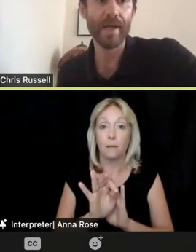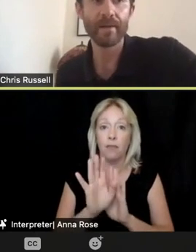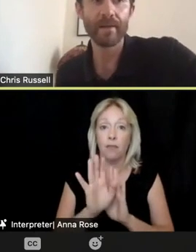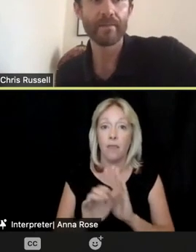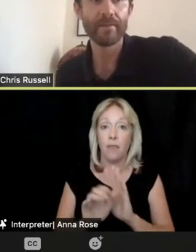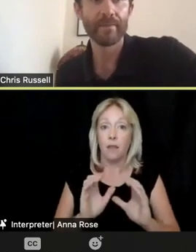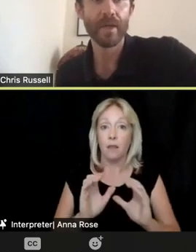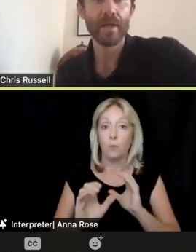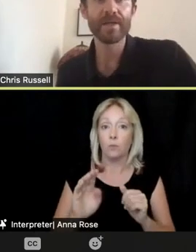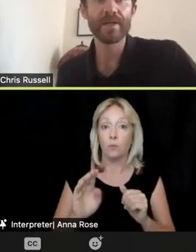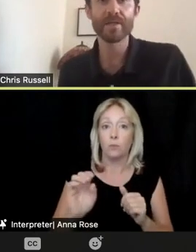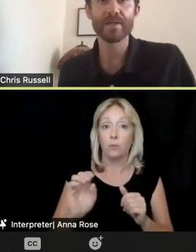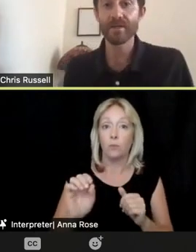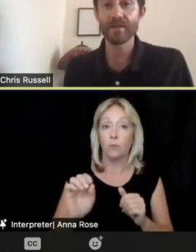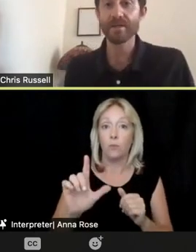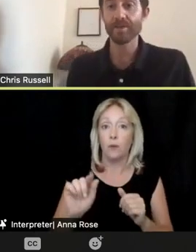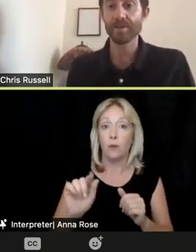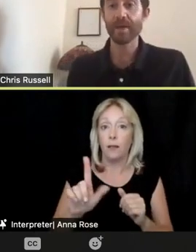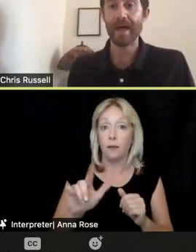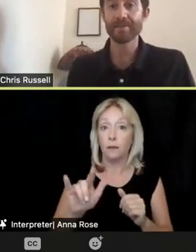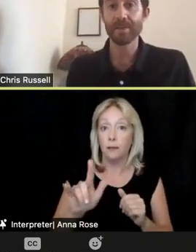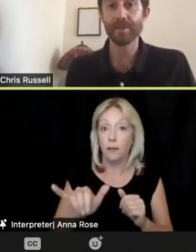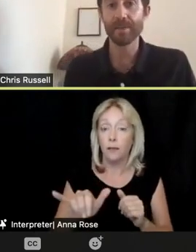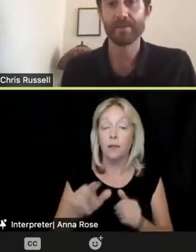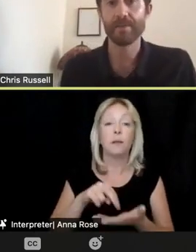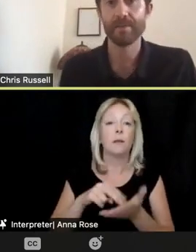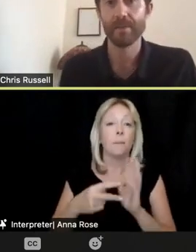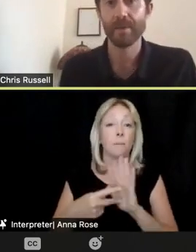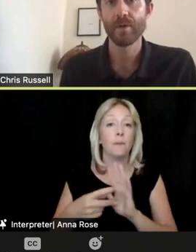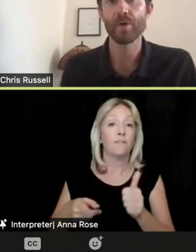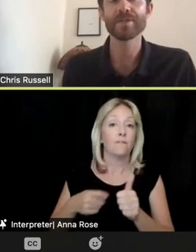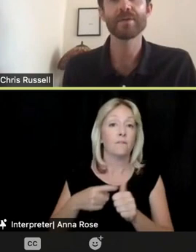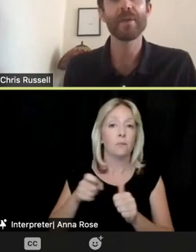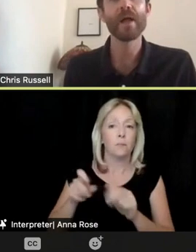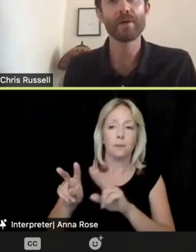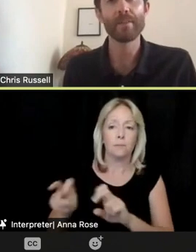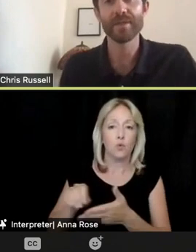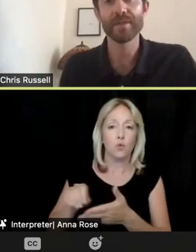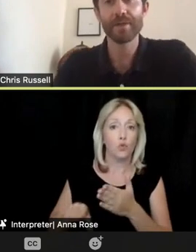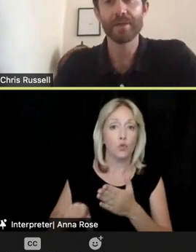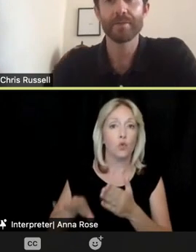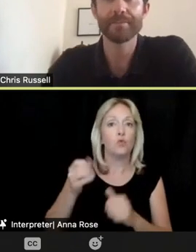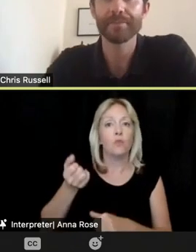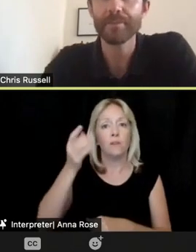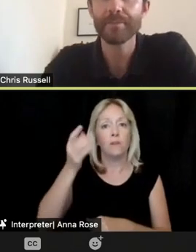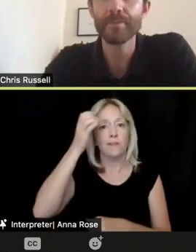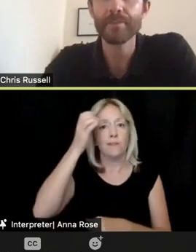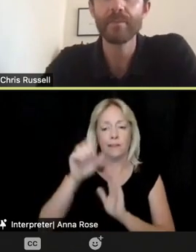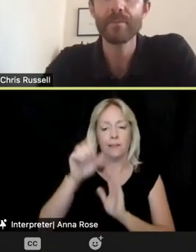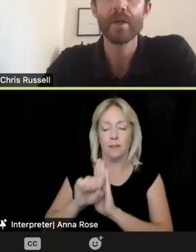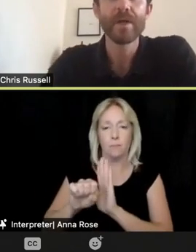communication modality is, does the student have symbolism or symbolic representation?